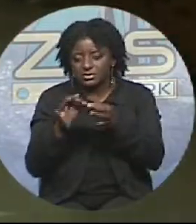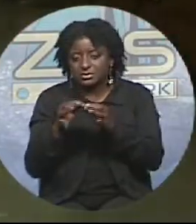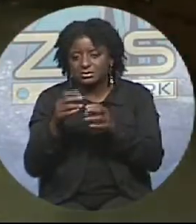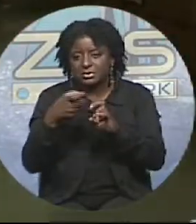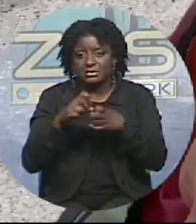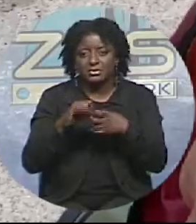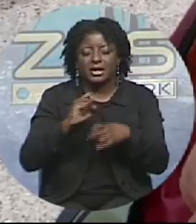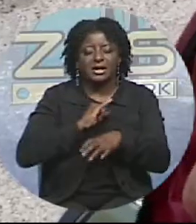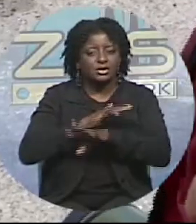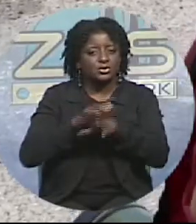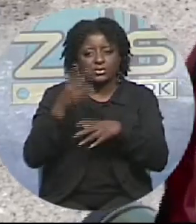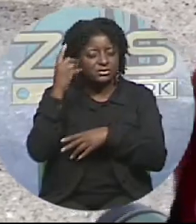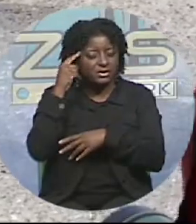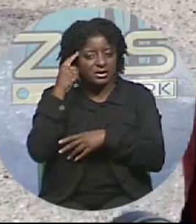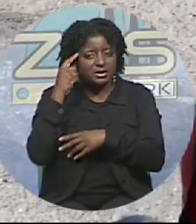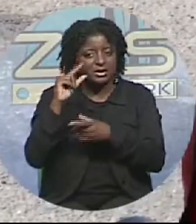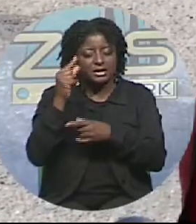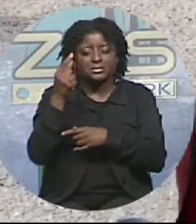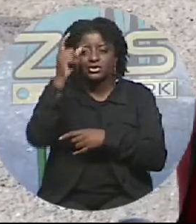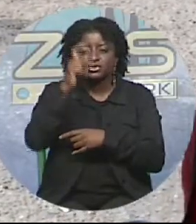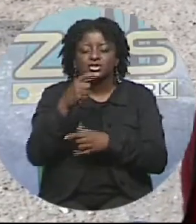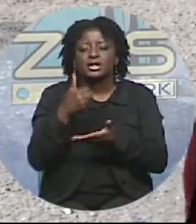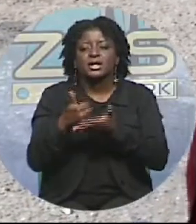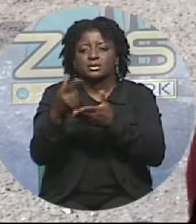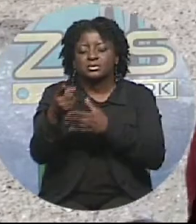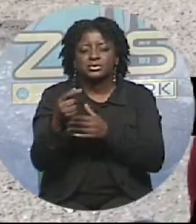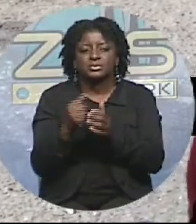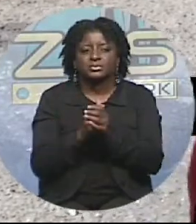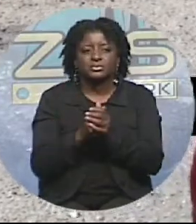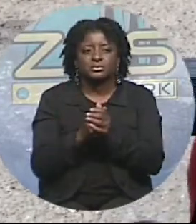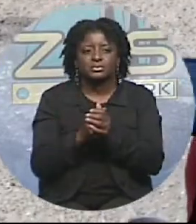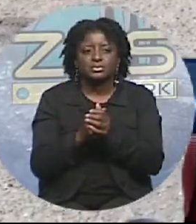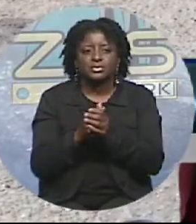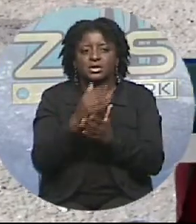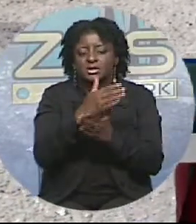help you. That will be up to them. You know how it is.